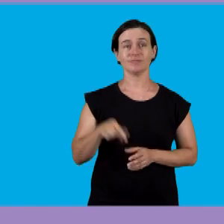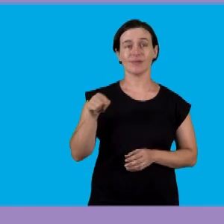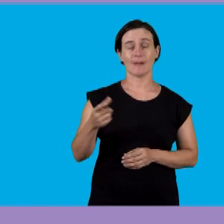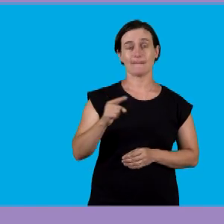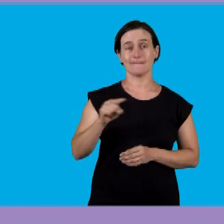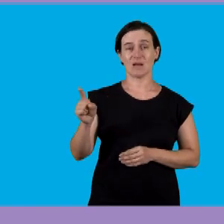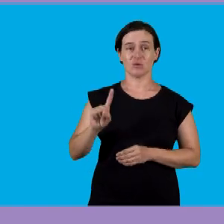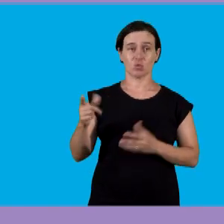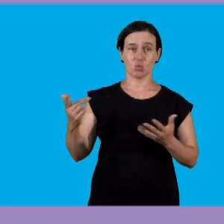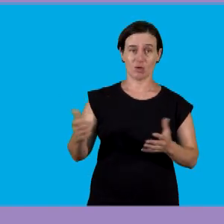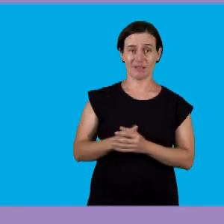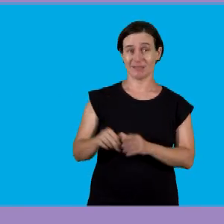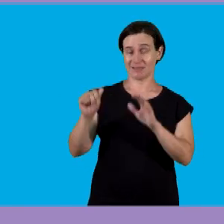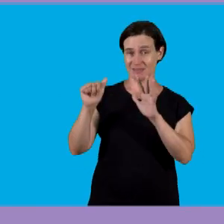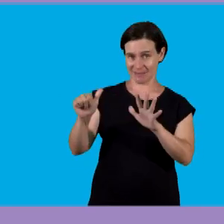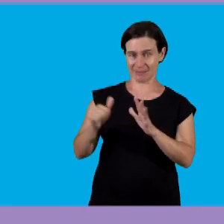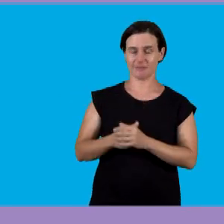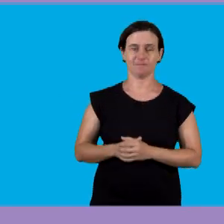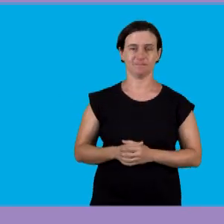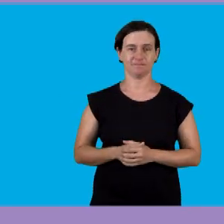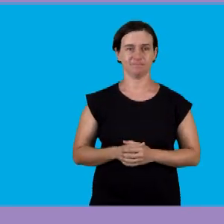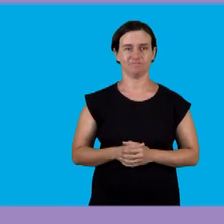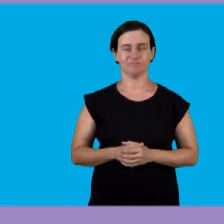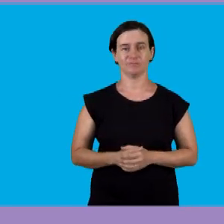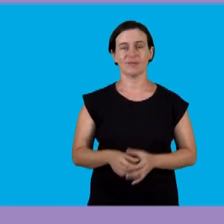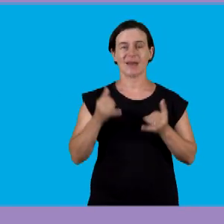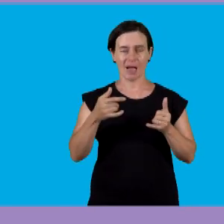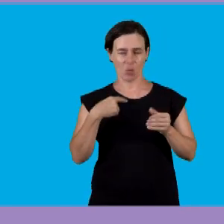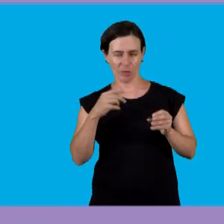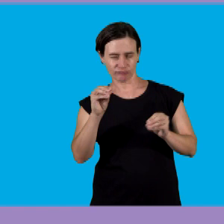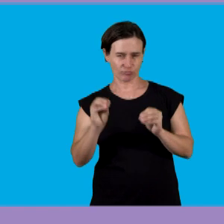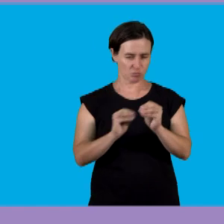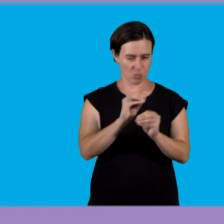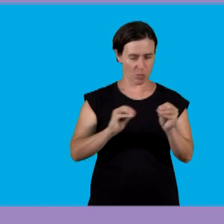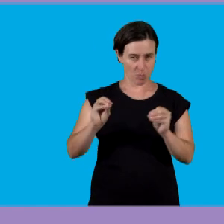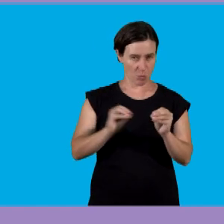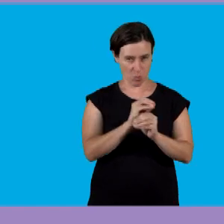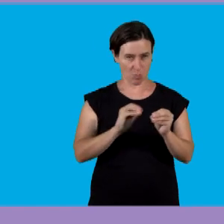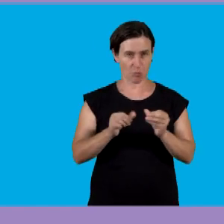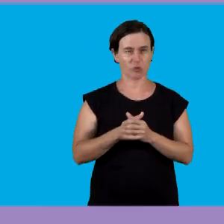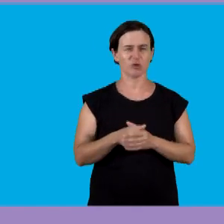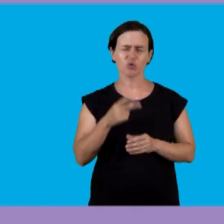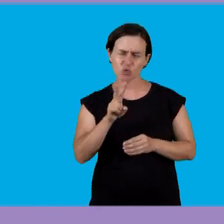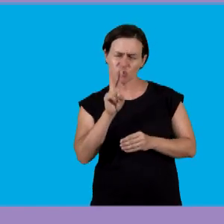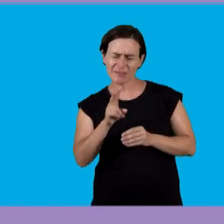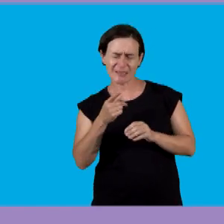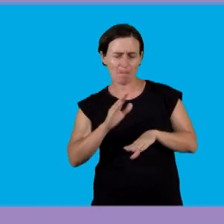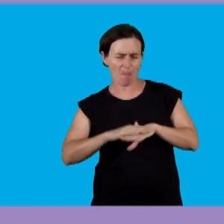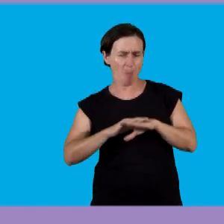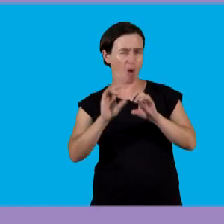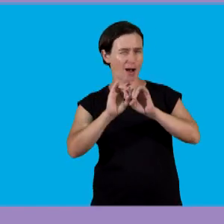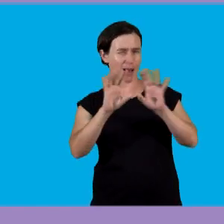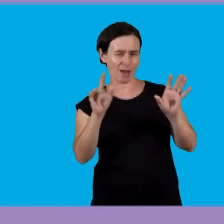we have the subtraction of a 6. So now that we have rearranged our expression, just to see